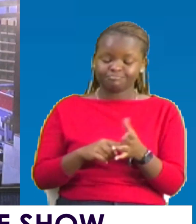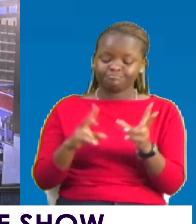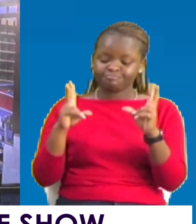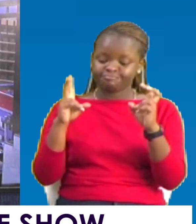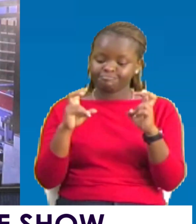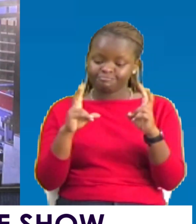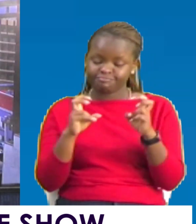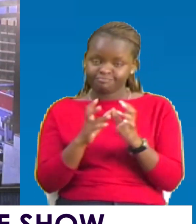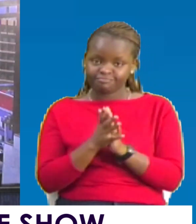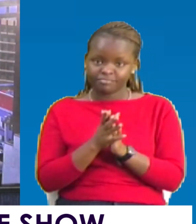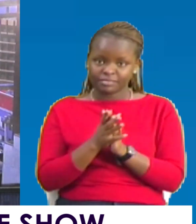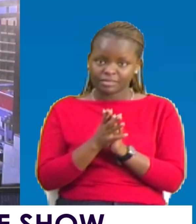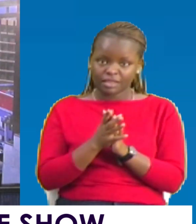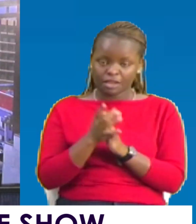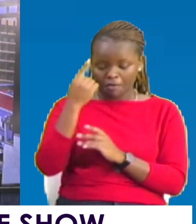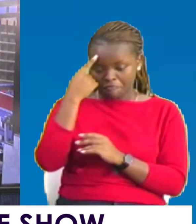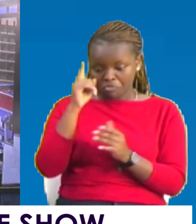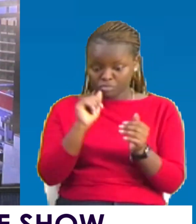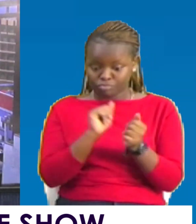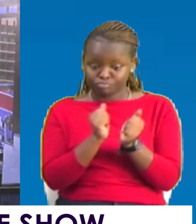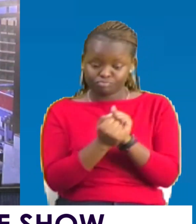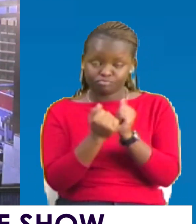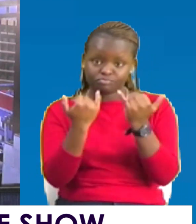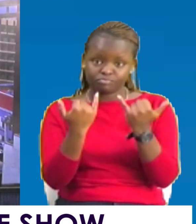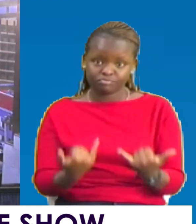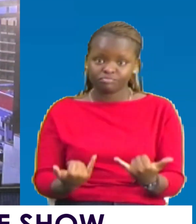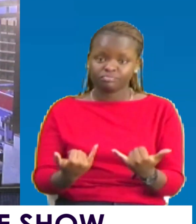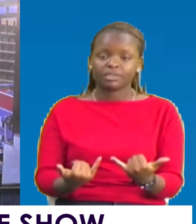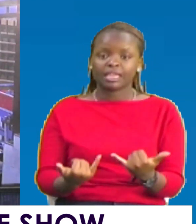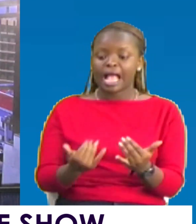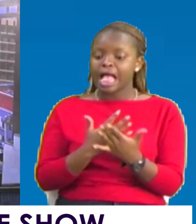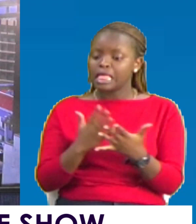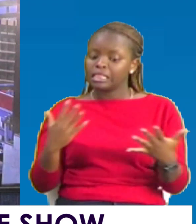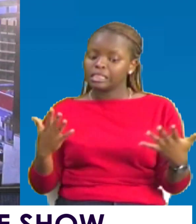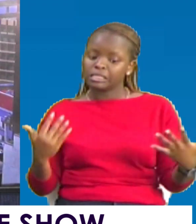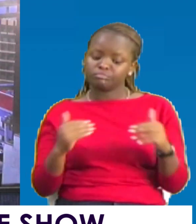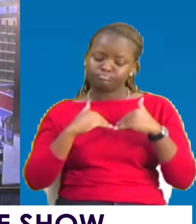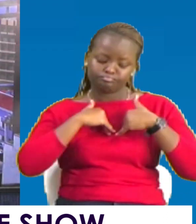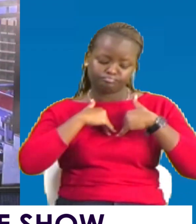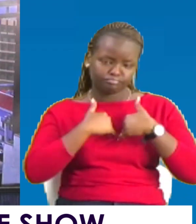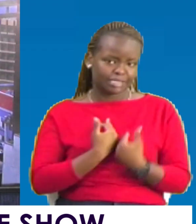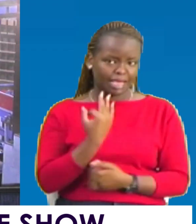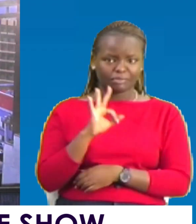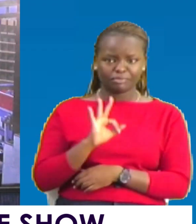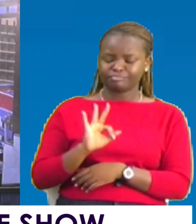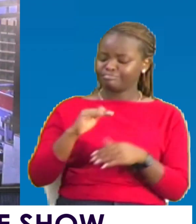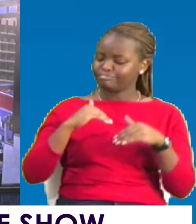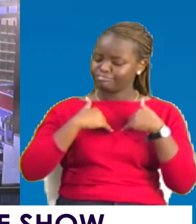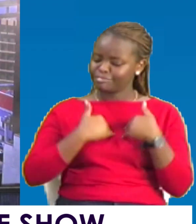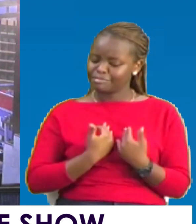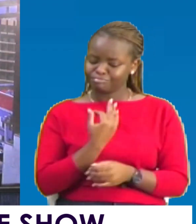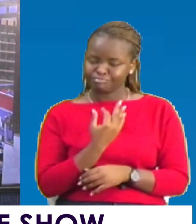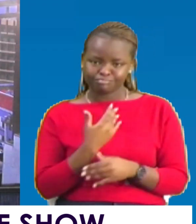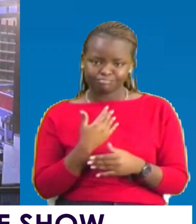topic for changing now. Are there things that you're tired of? Are you tired of being tired of